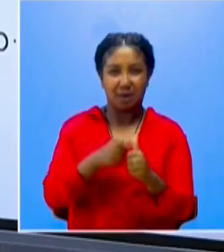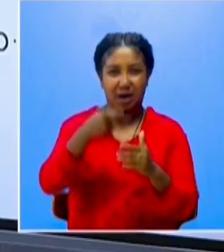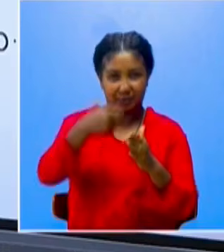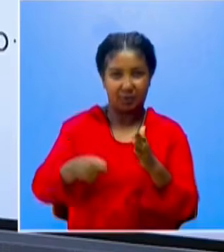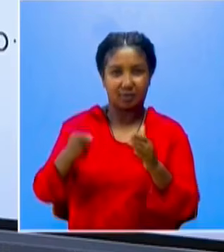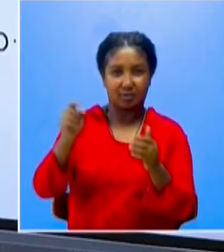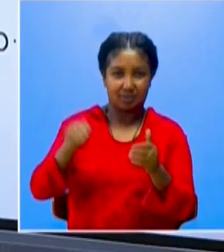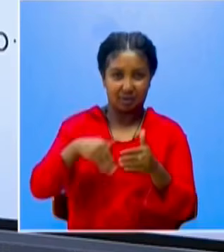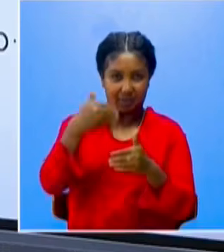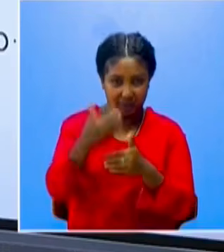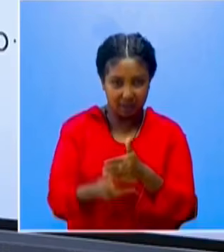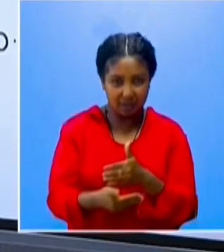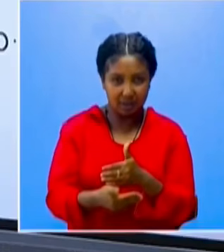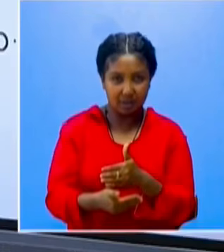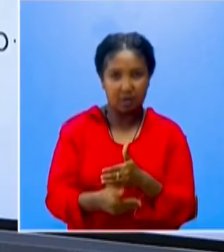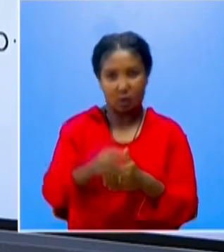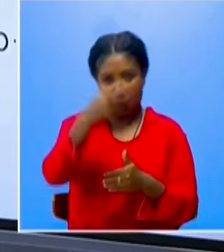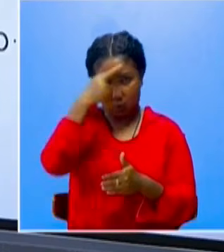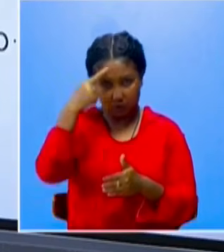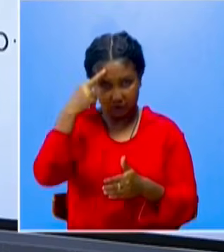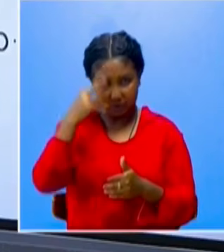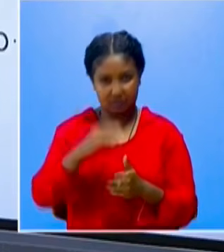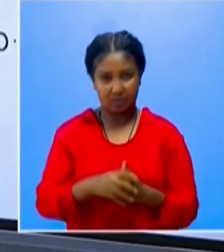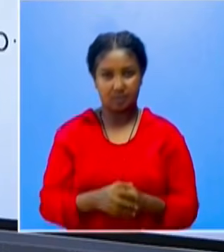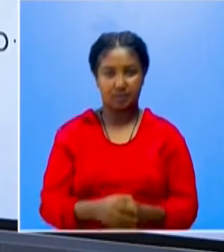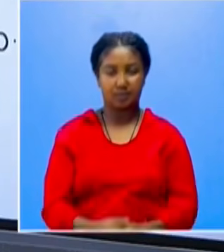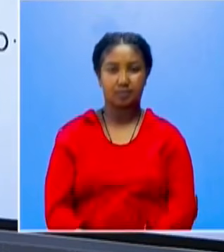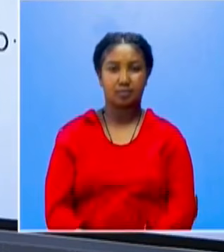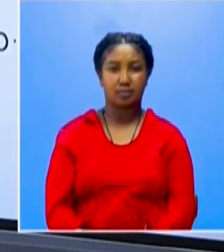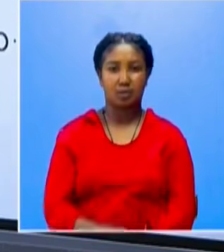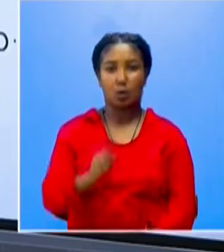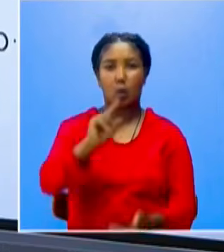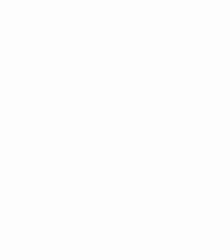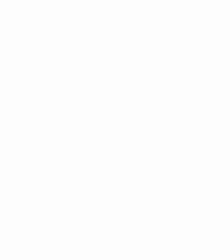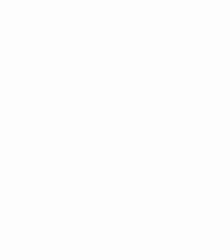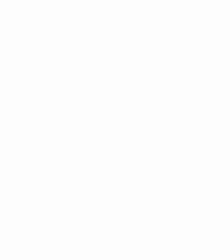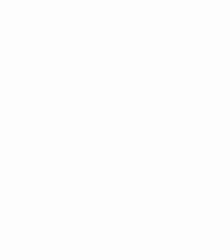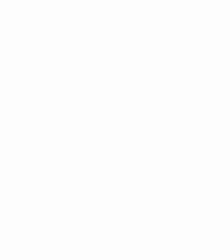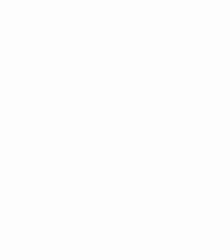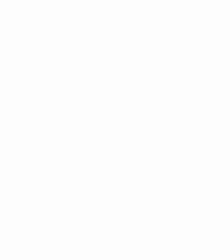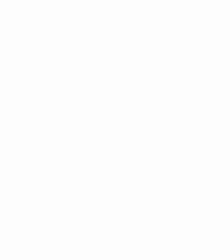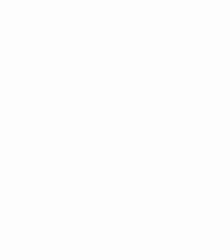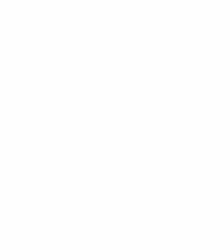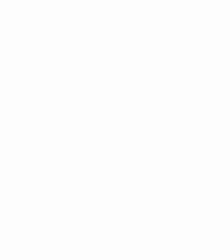effect and then come up with the cause. Just 1 minute.